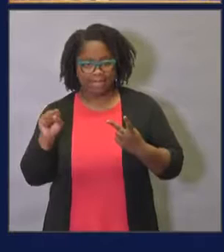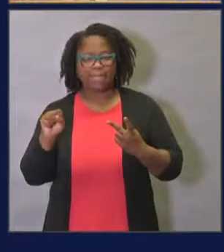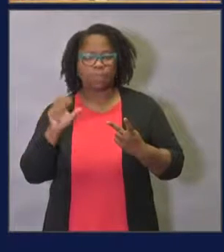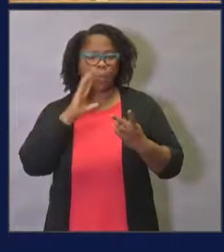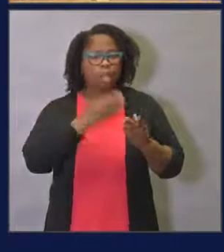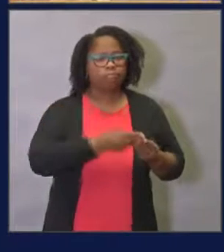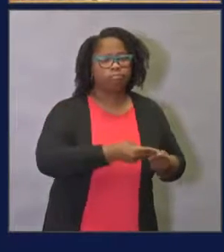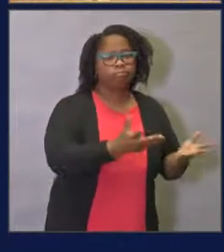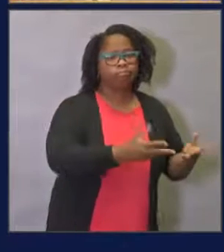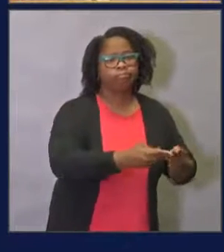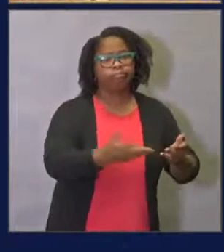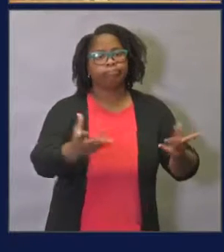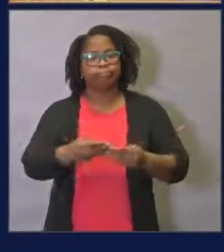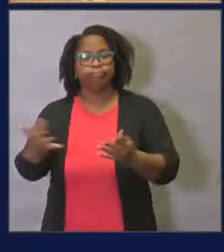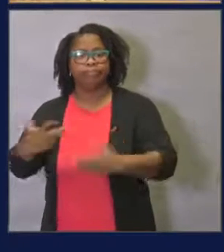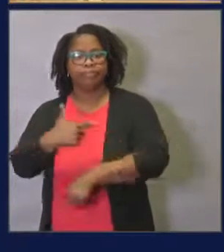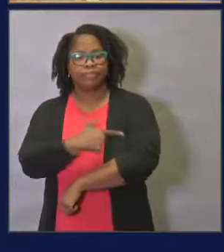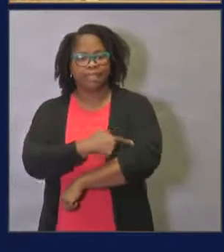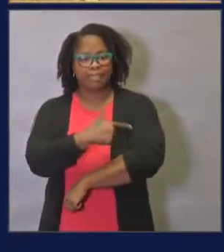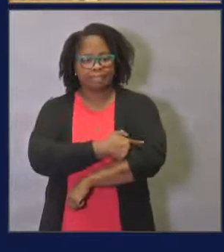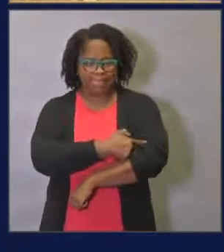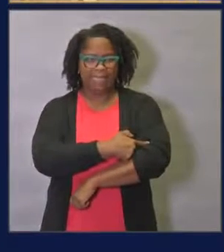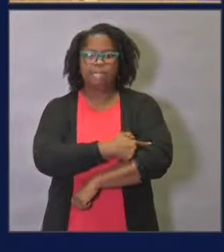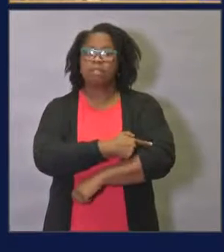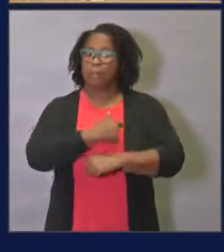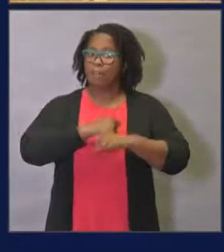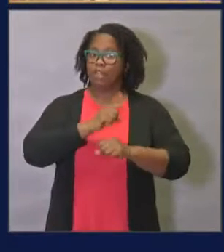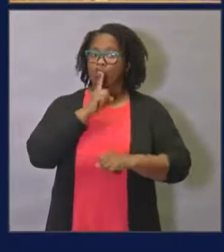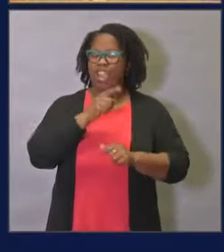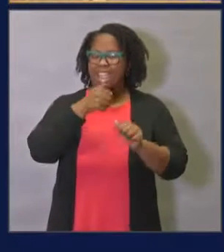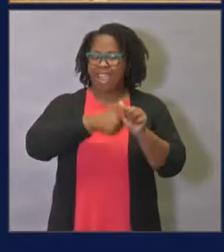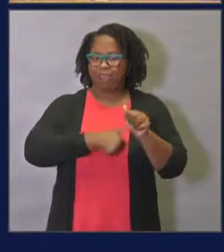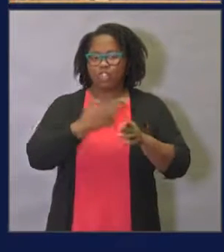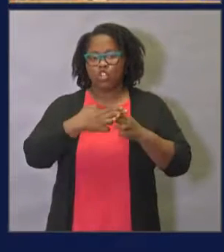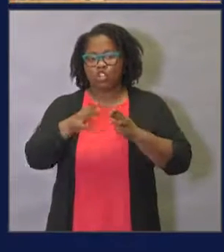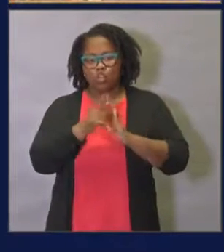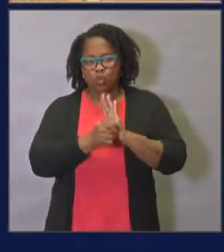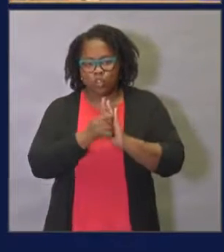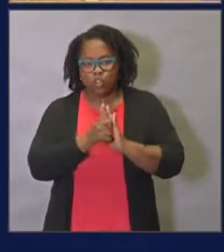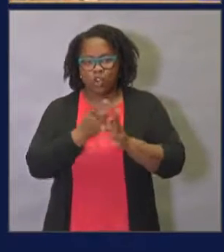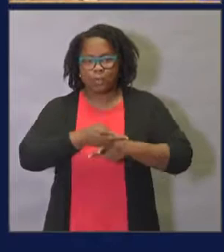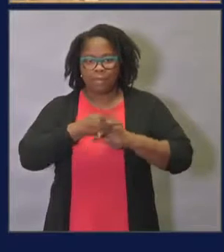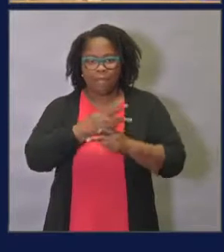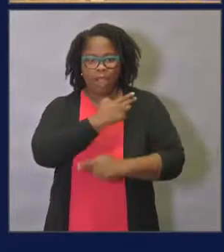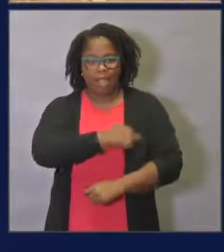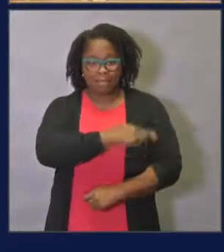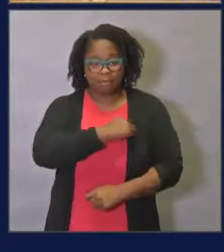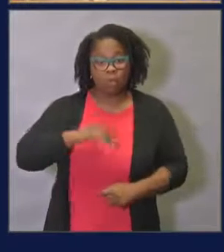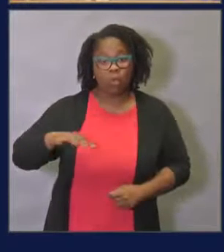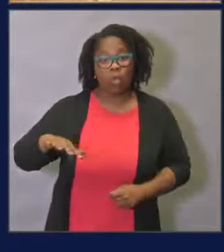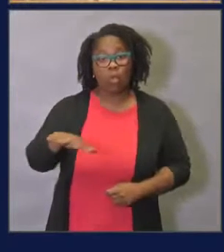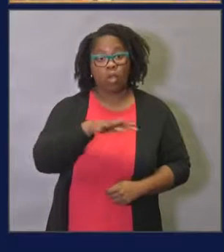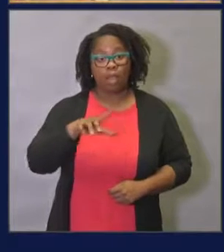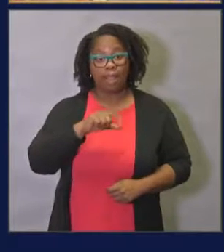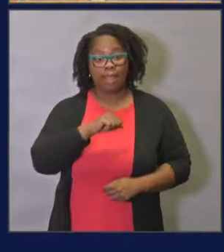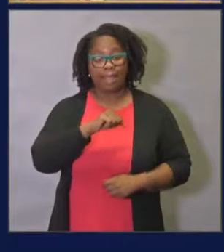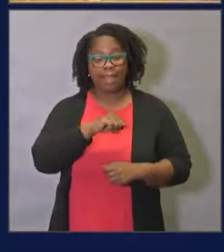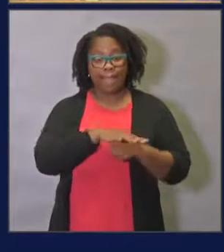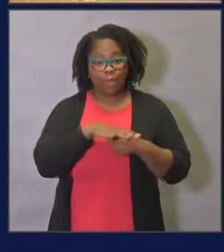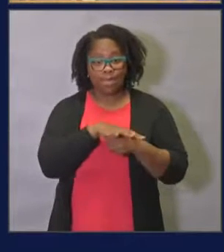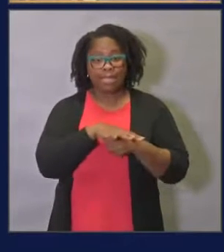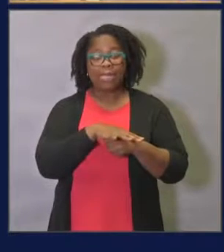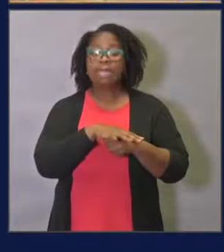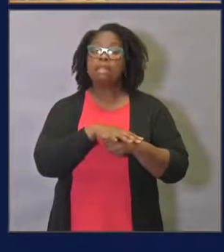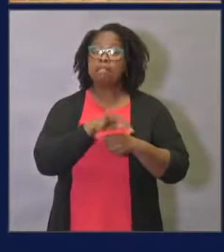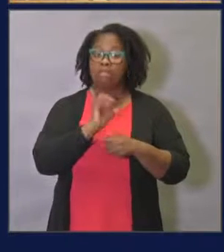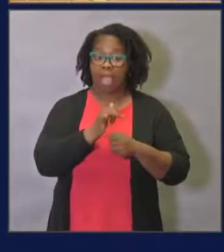of these vaccines so that every acute care hospital across LA County that treats COVID-19